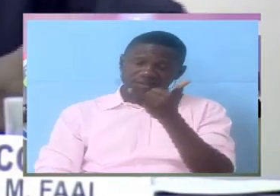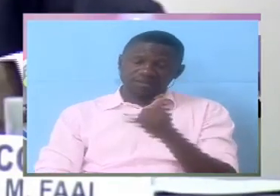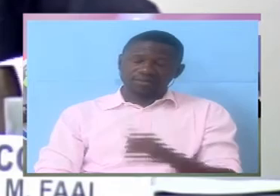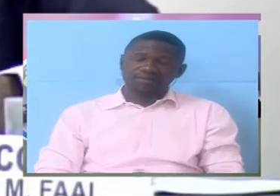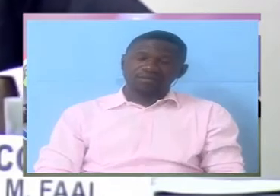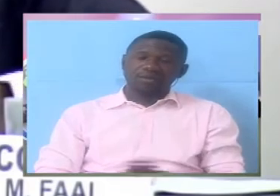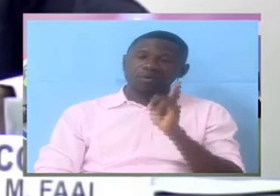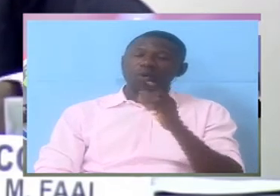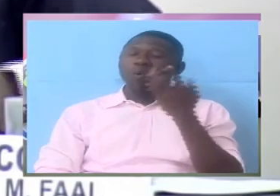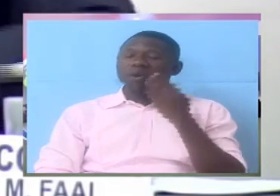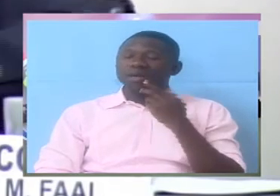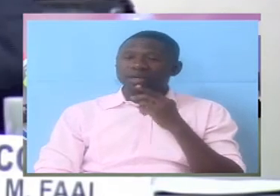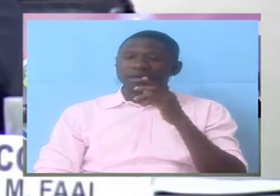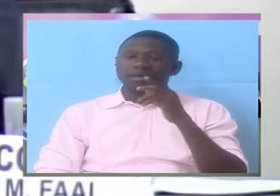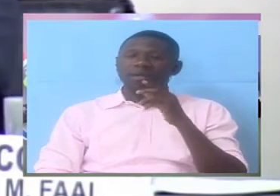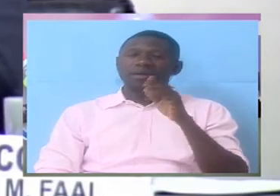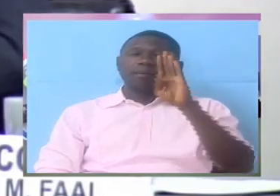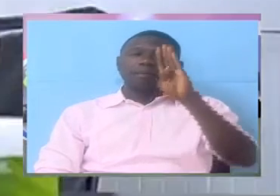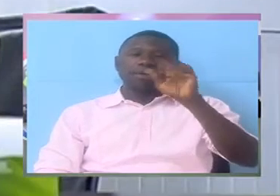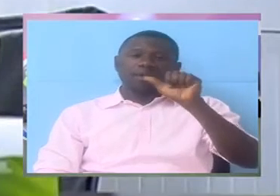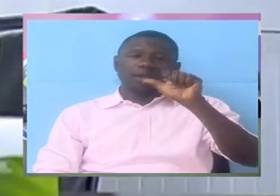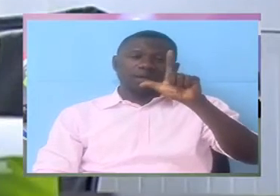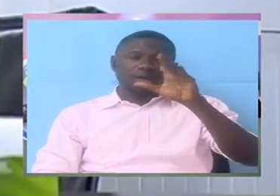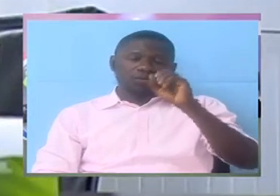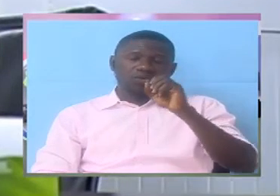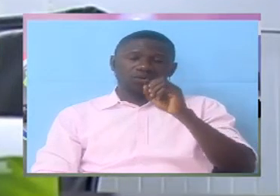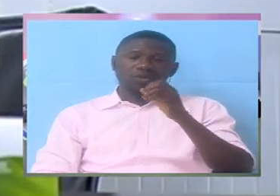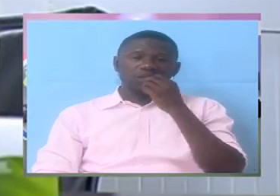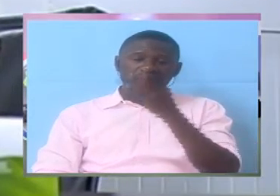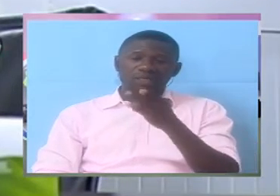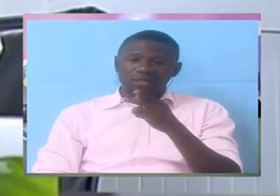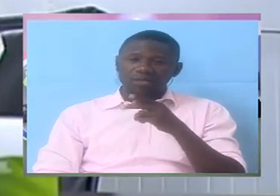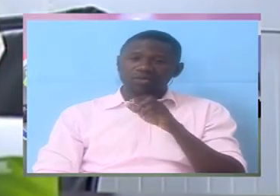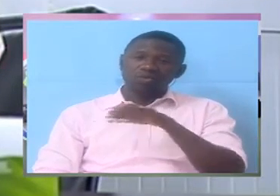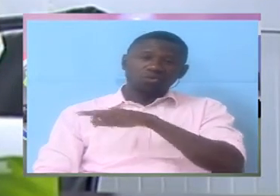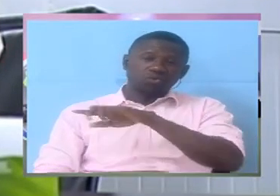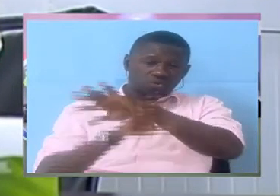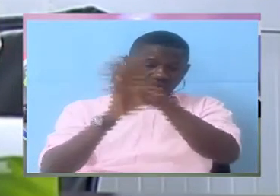mm-hmm. was he lying? That's the fact.